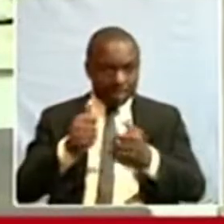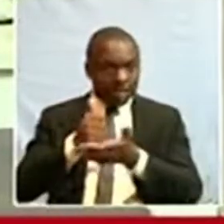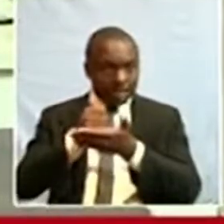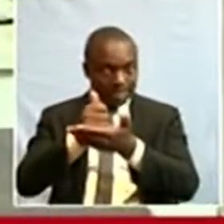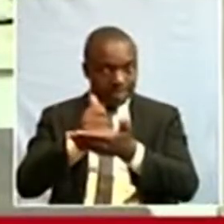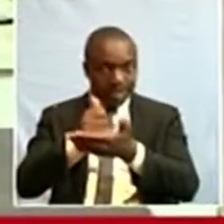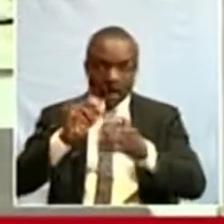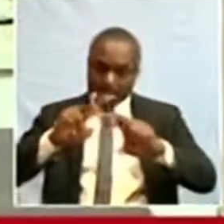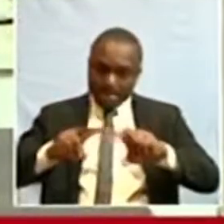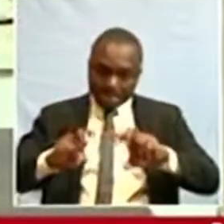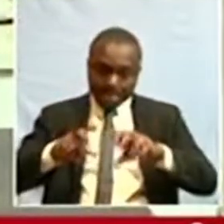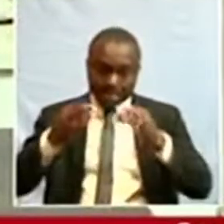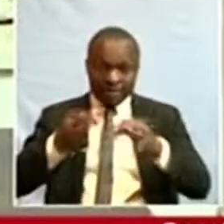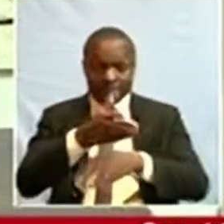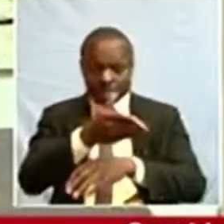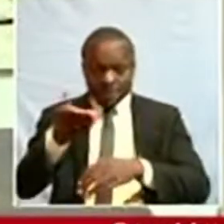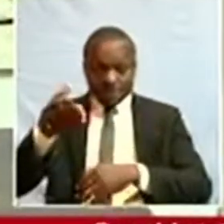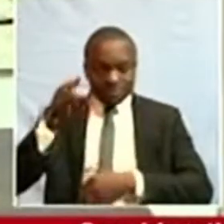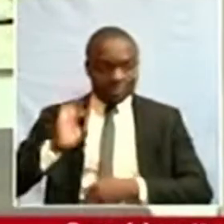do is to check whether those